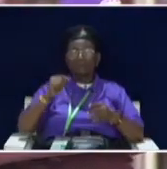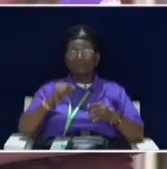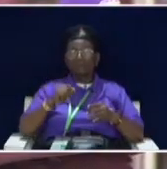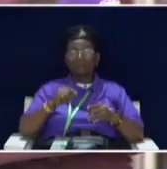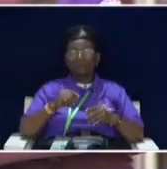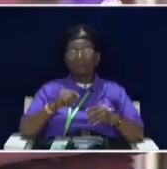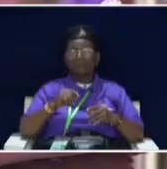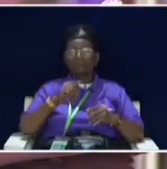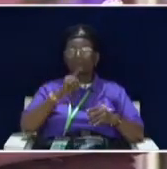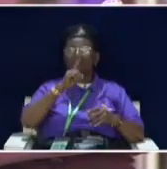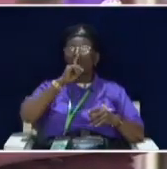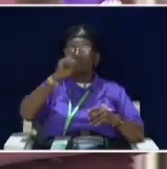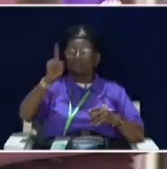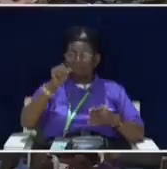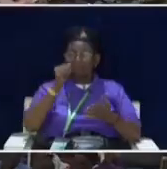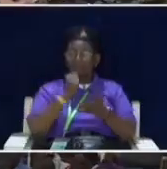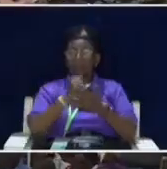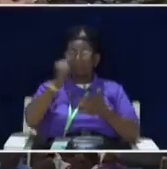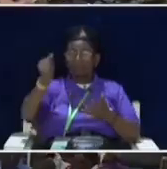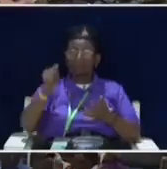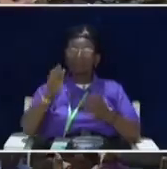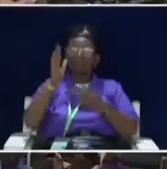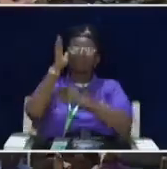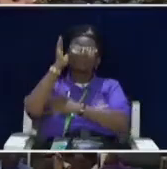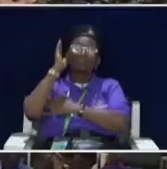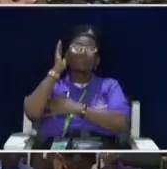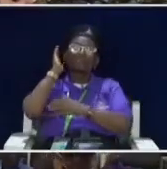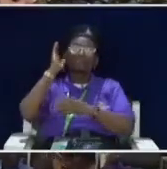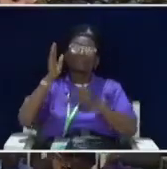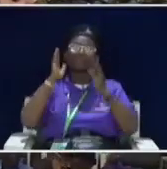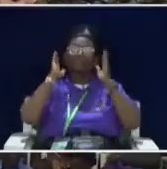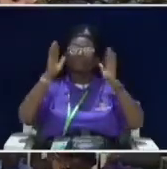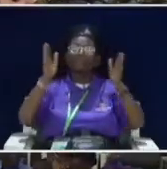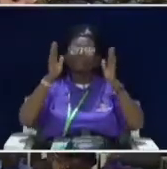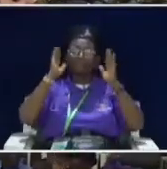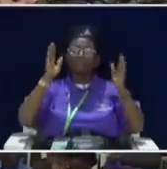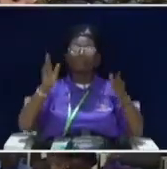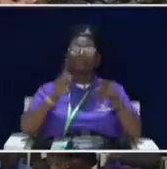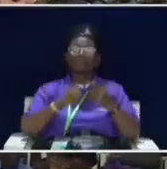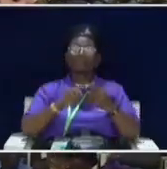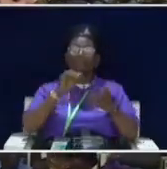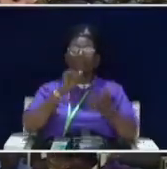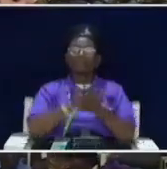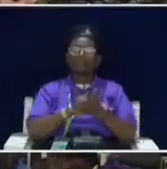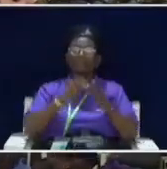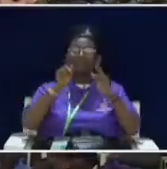the fellow." Eni to ba ki be ti ami re ba rin le ju, Olorun akoko da lo.